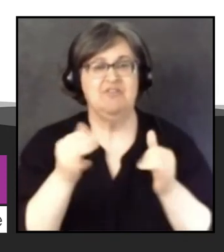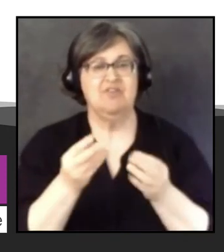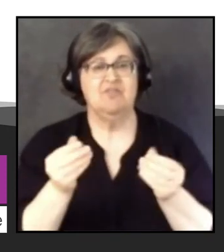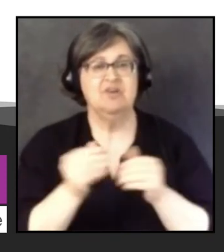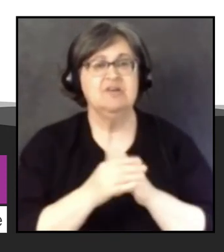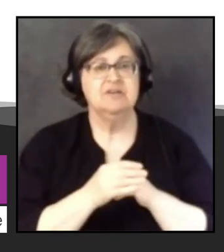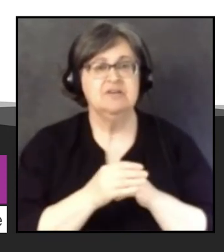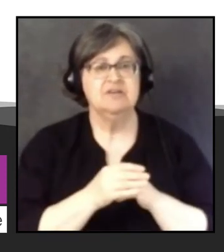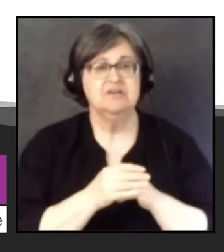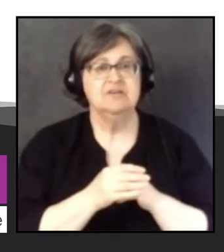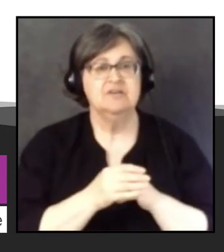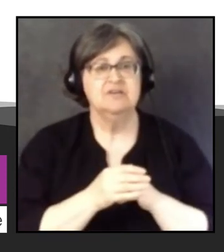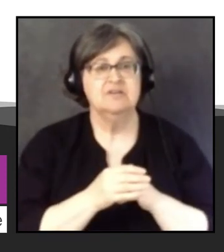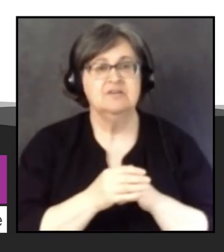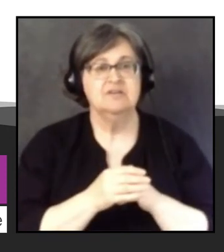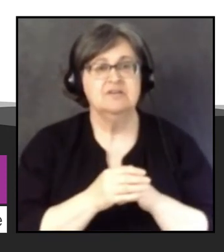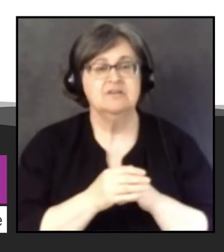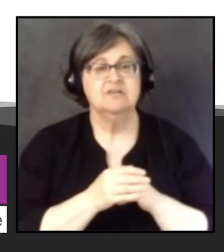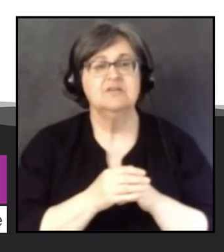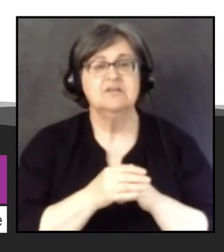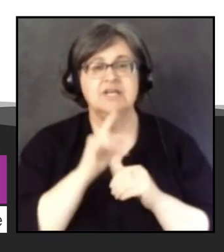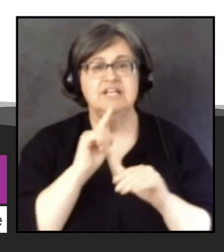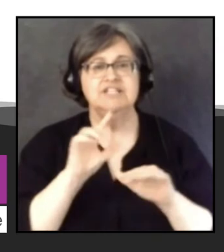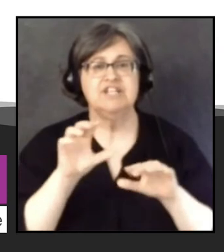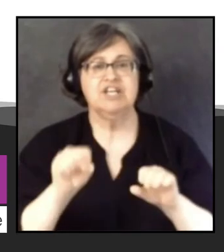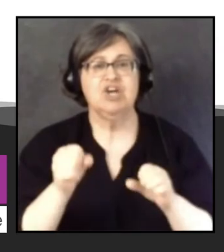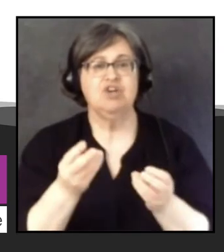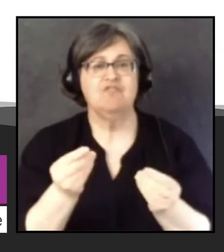empty concrete field, and they want to